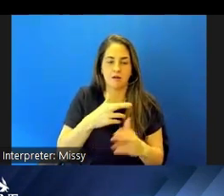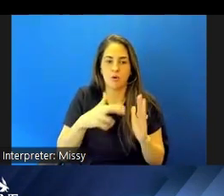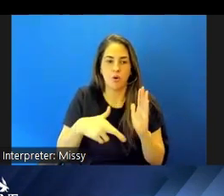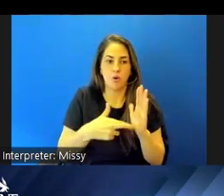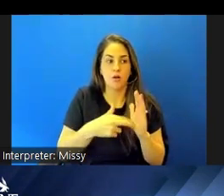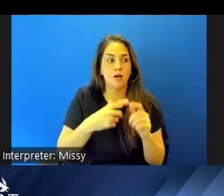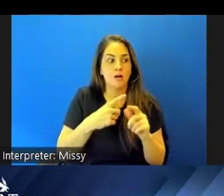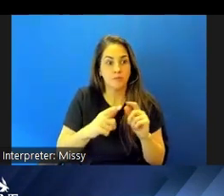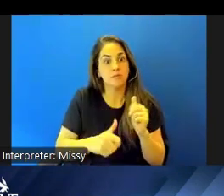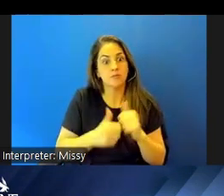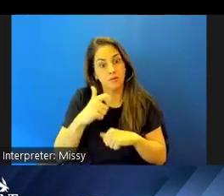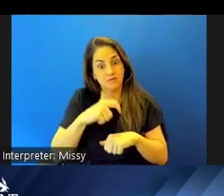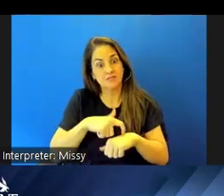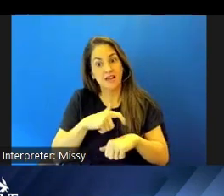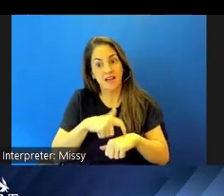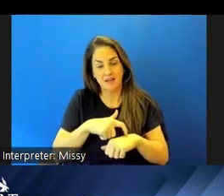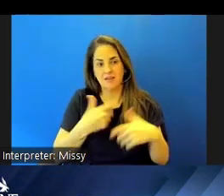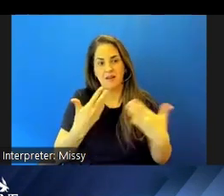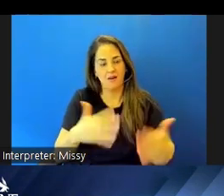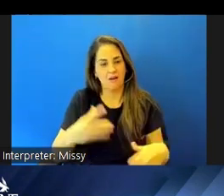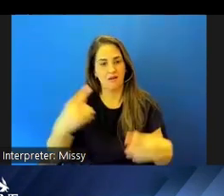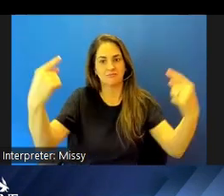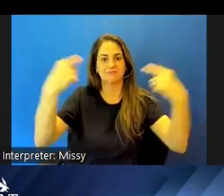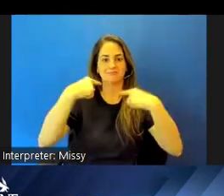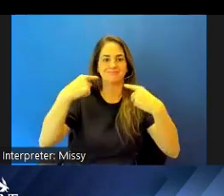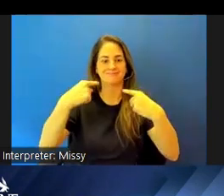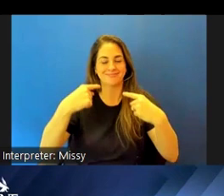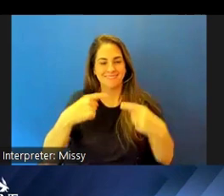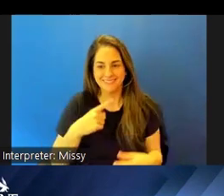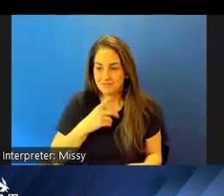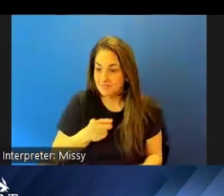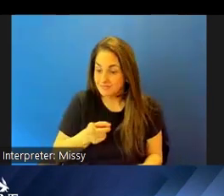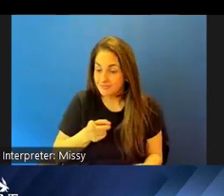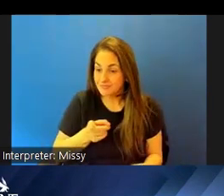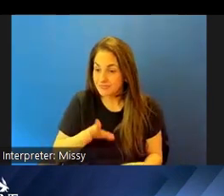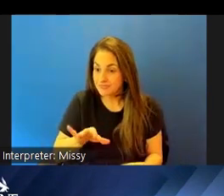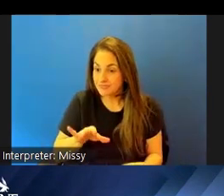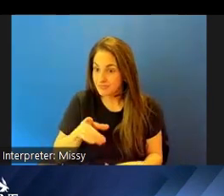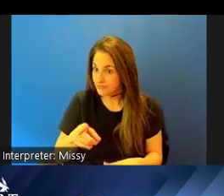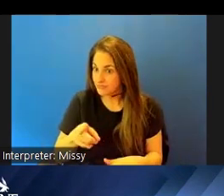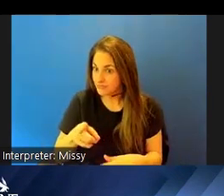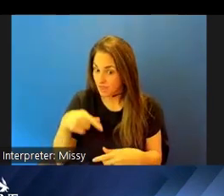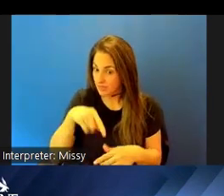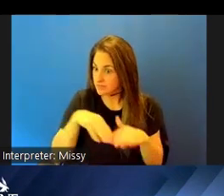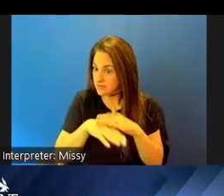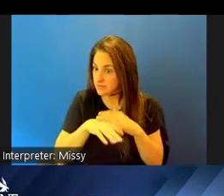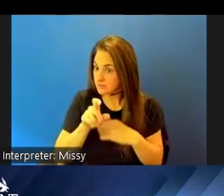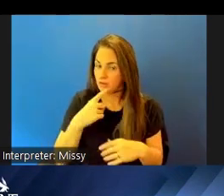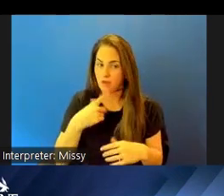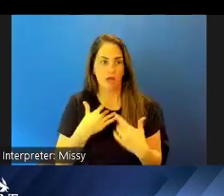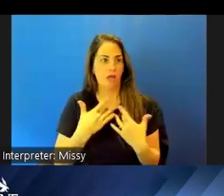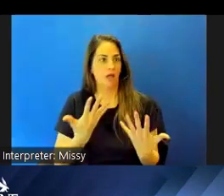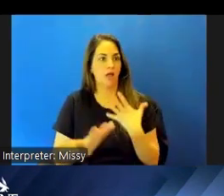lot of the times it still came back to me to say, uh, is this product accessible? And I'd be like,